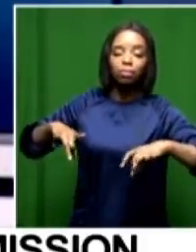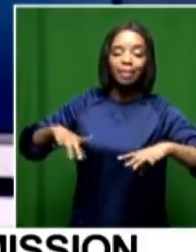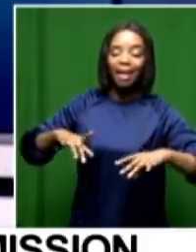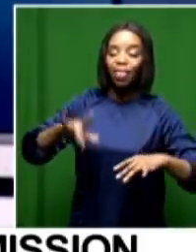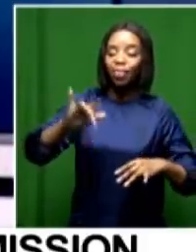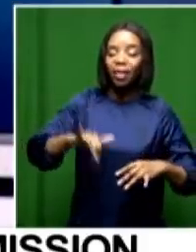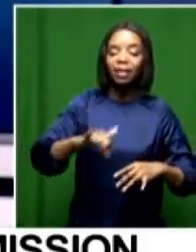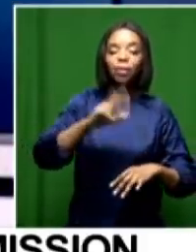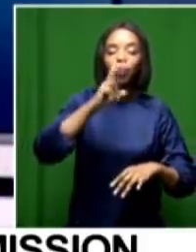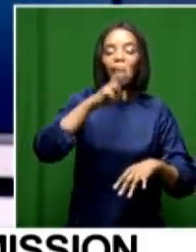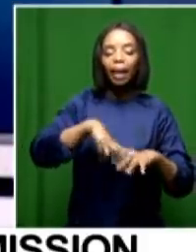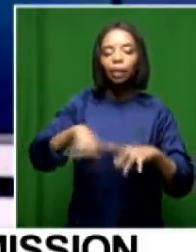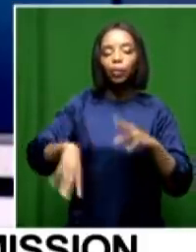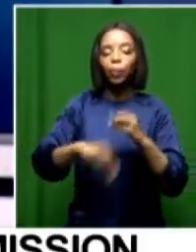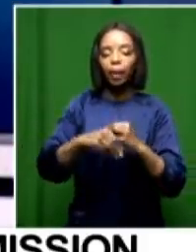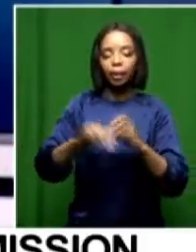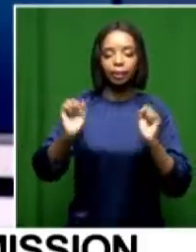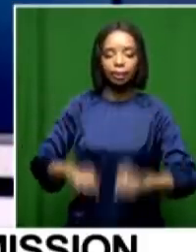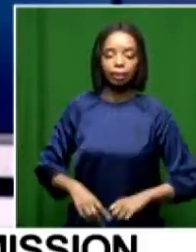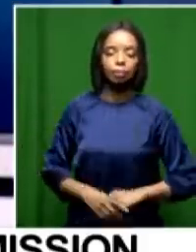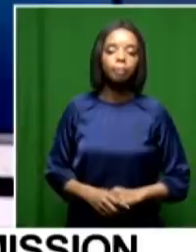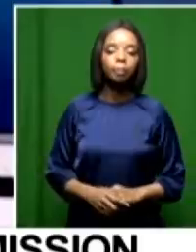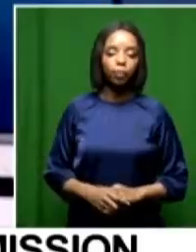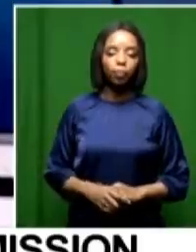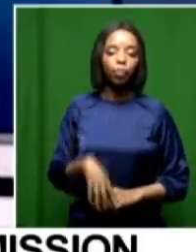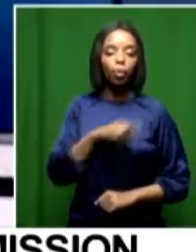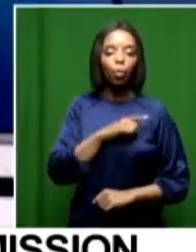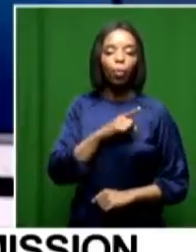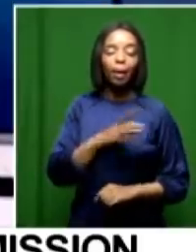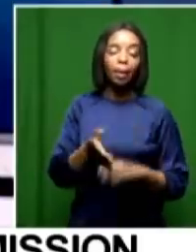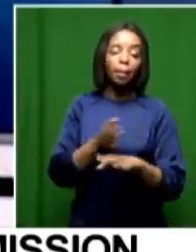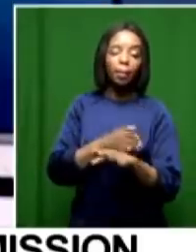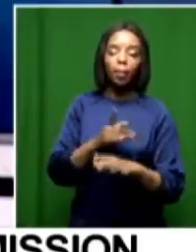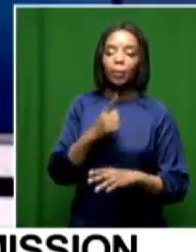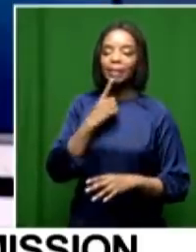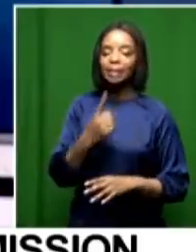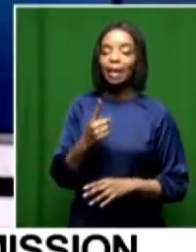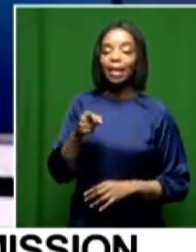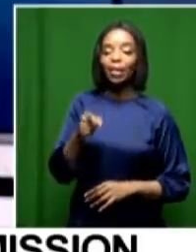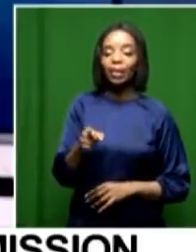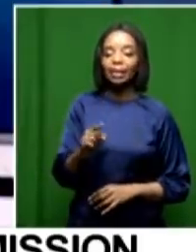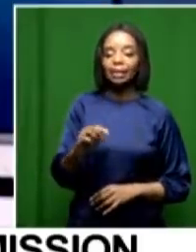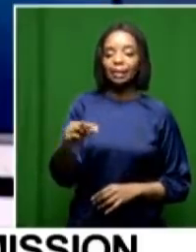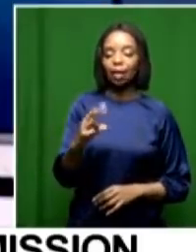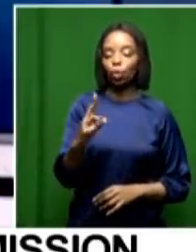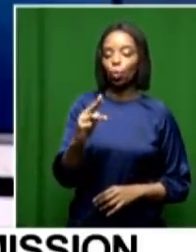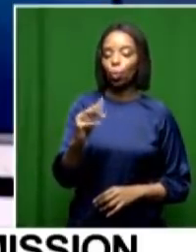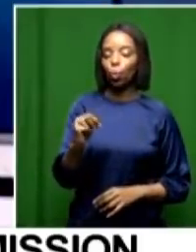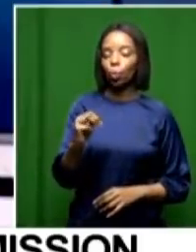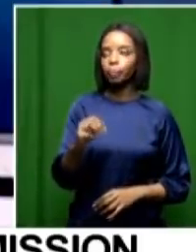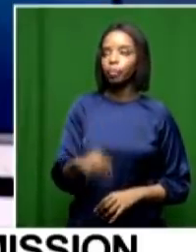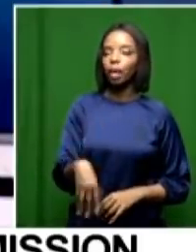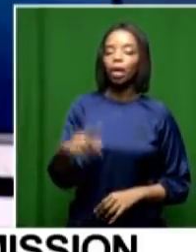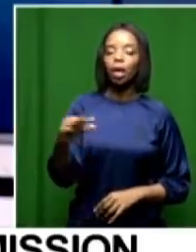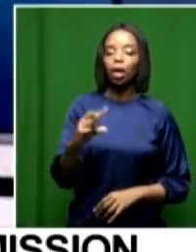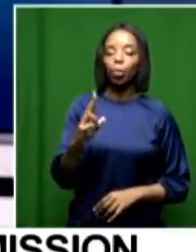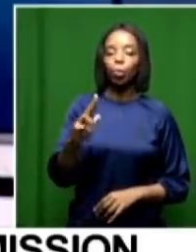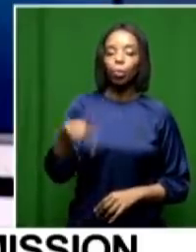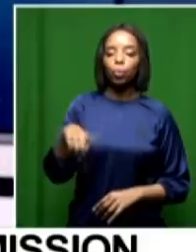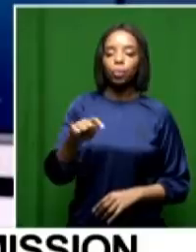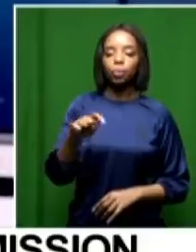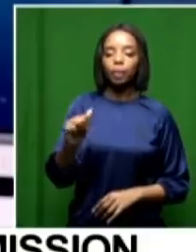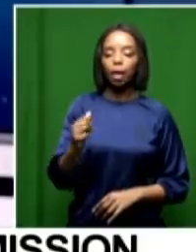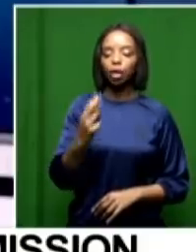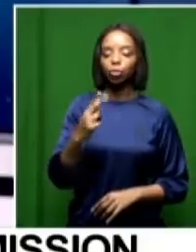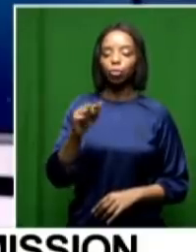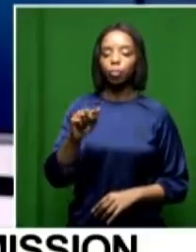that on. Economist Patrick Bond was basically saying this is a Gupta 2.0 loading. Do you think so? Do you think we're going to have